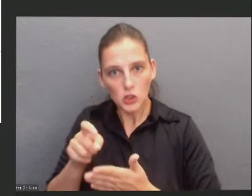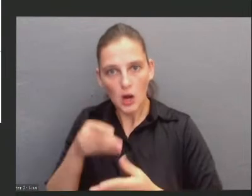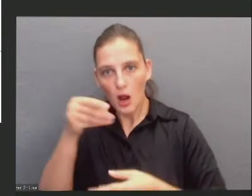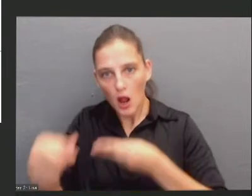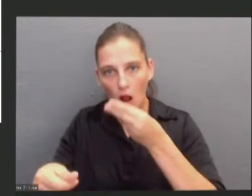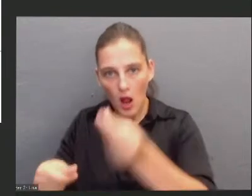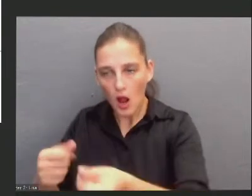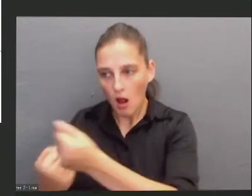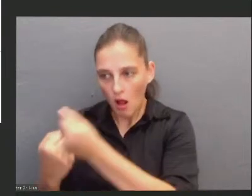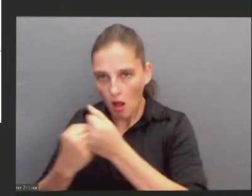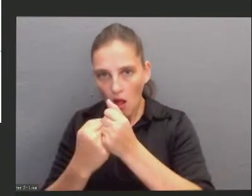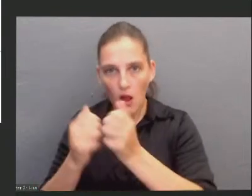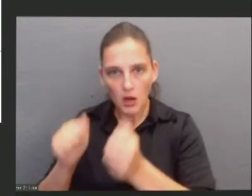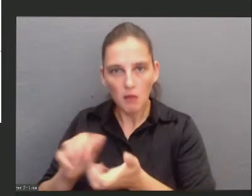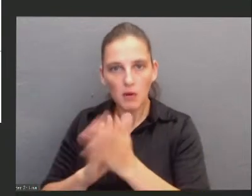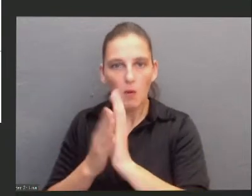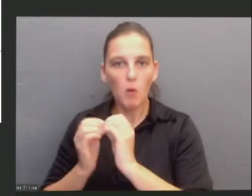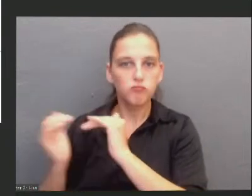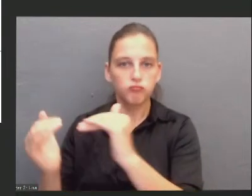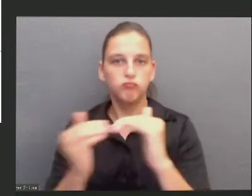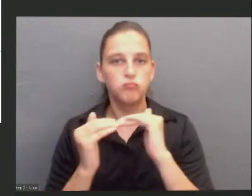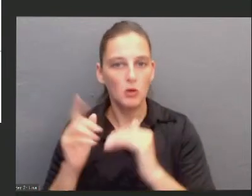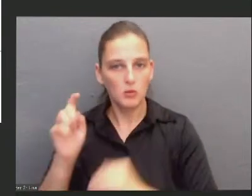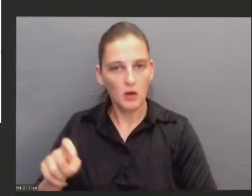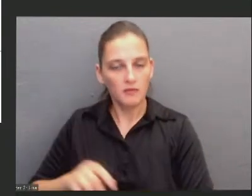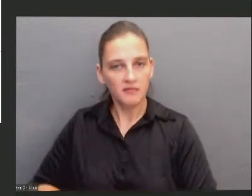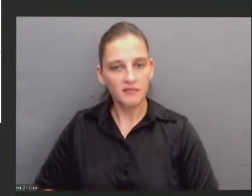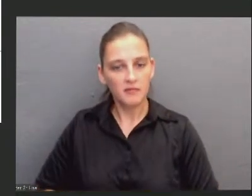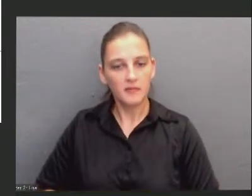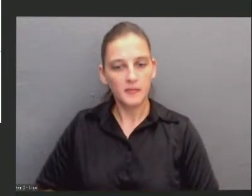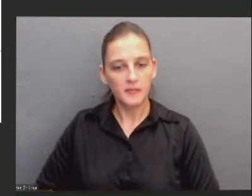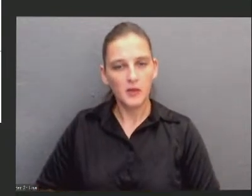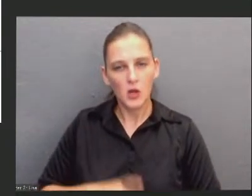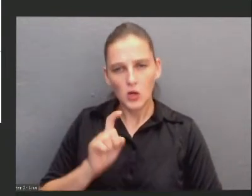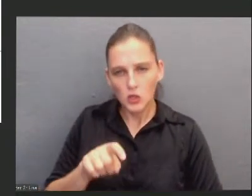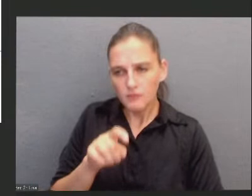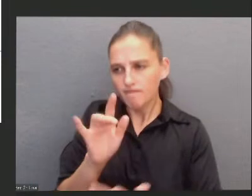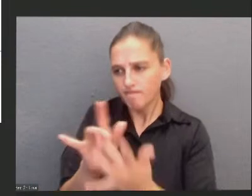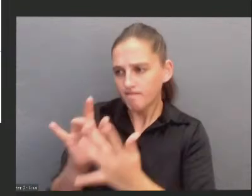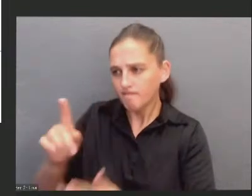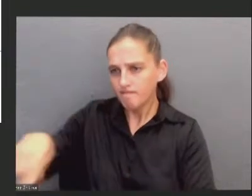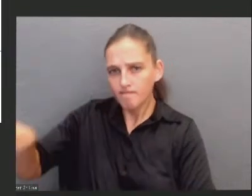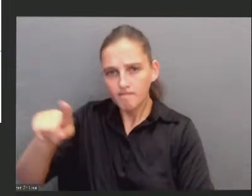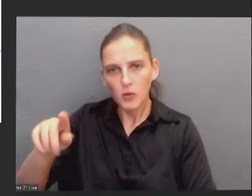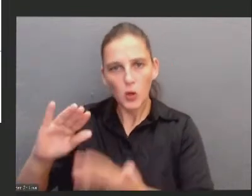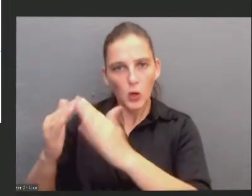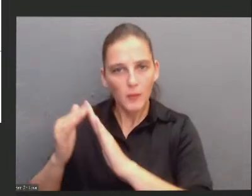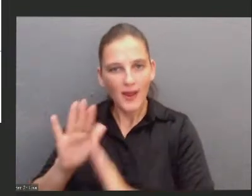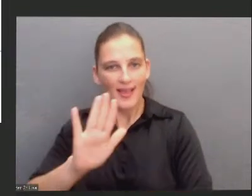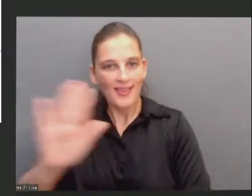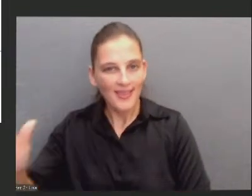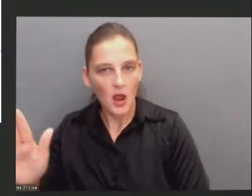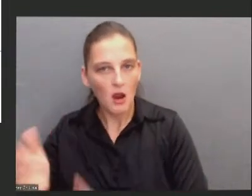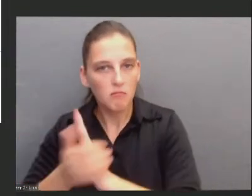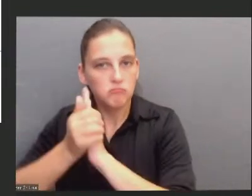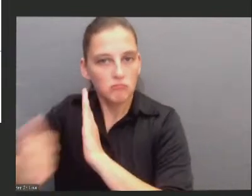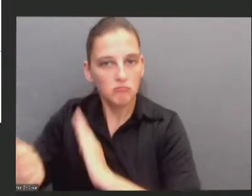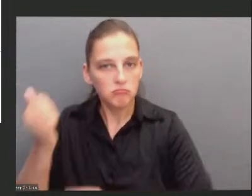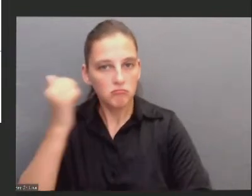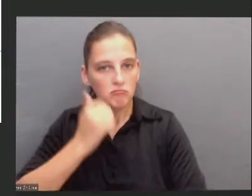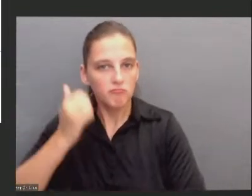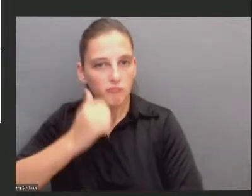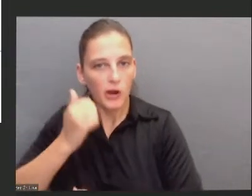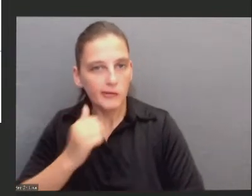difference around equity. So recognize and leverage expertise that comes from lived experience in underserved